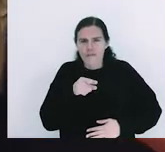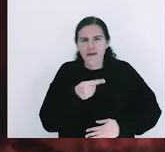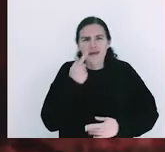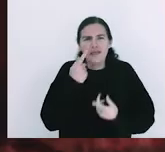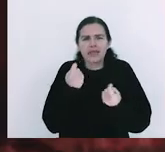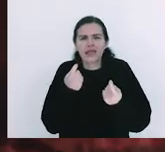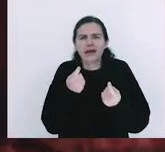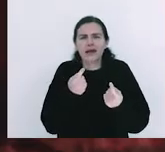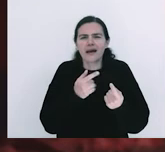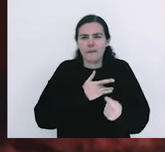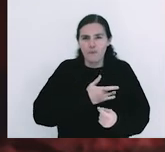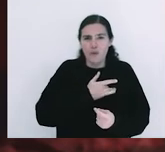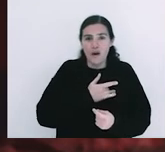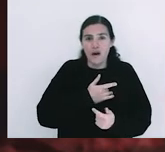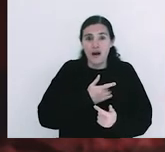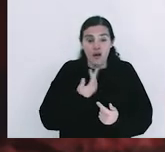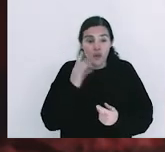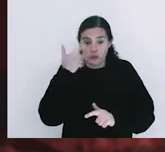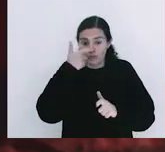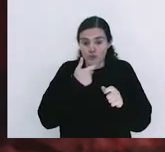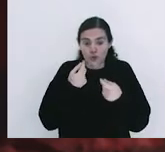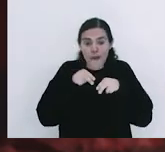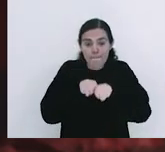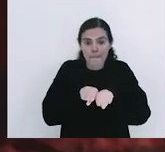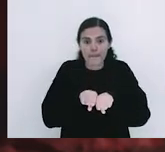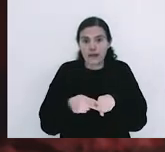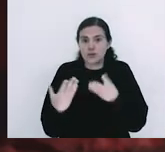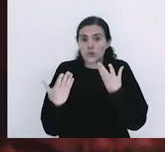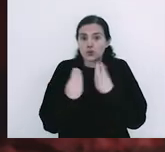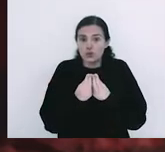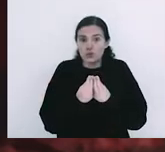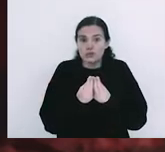love. Lovers, when they get together,